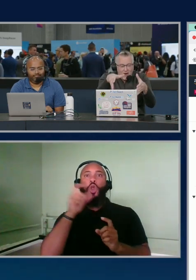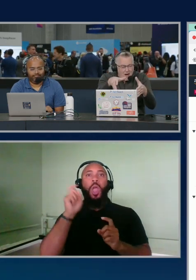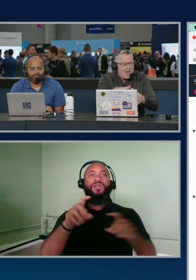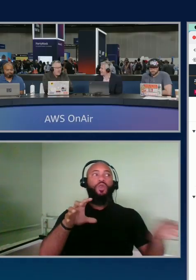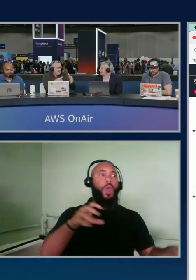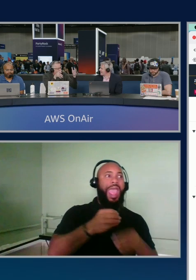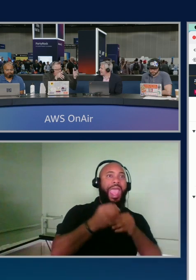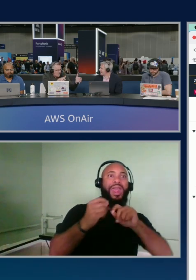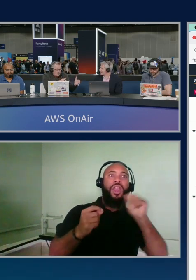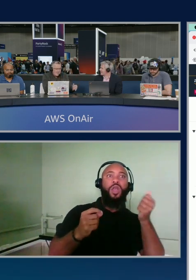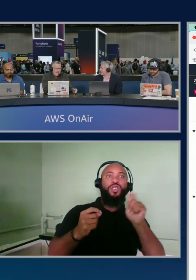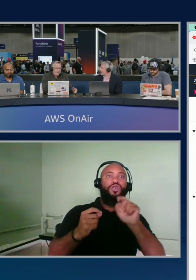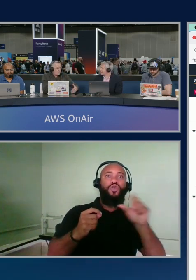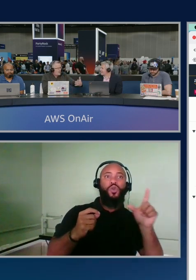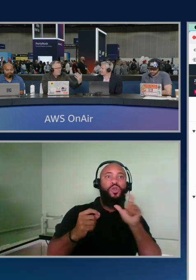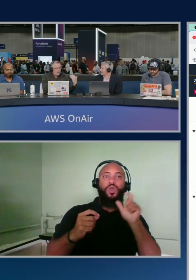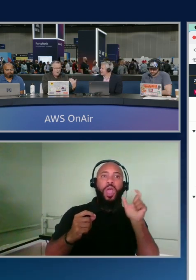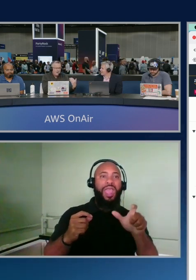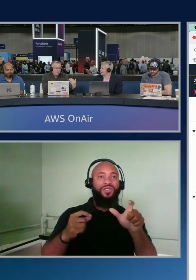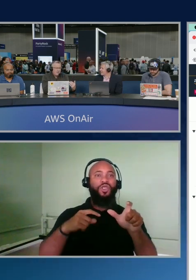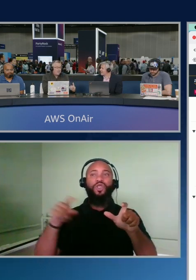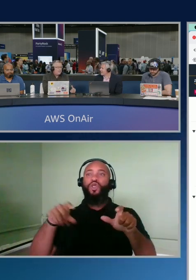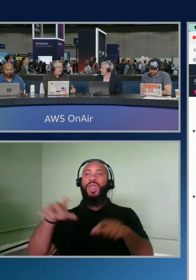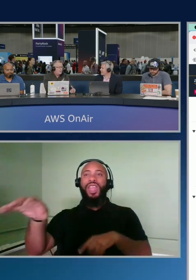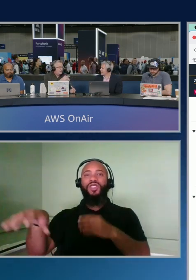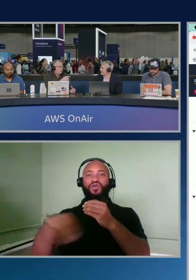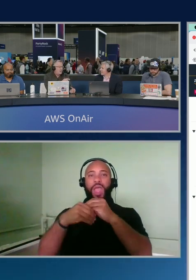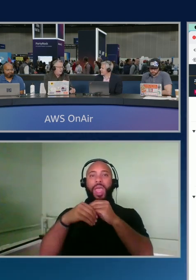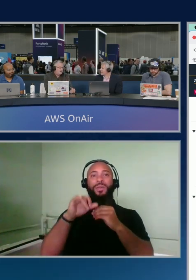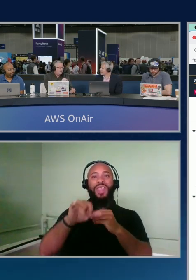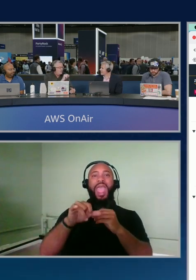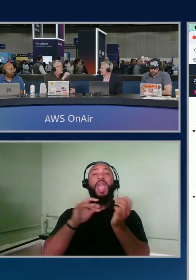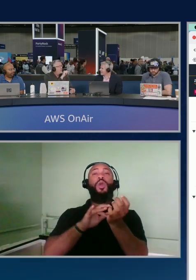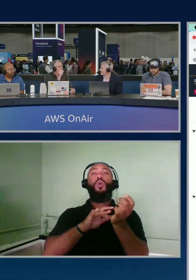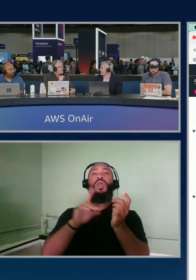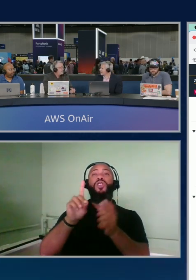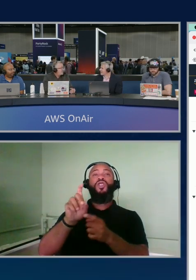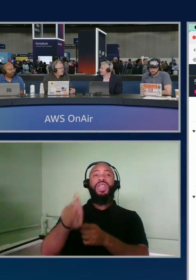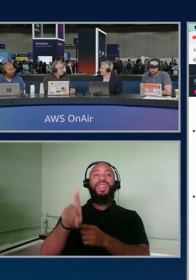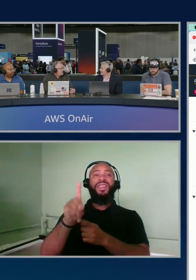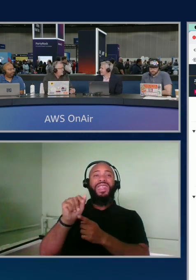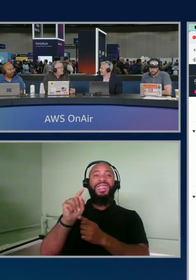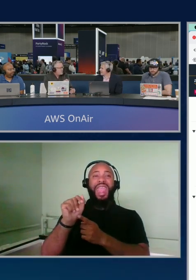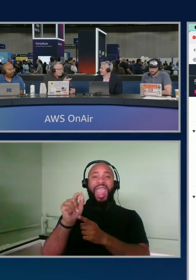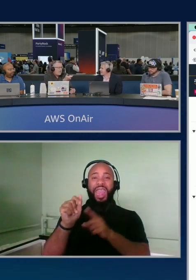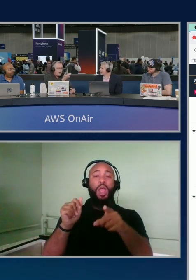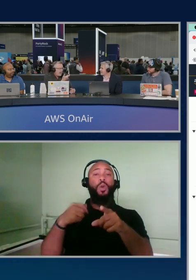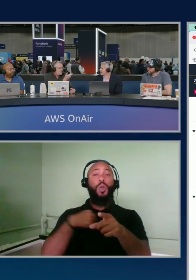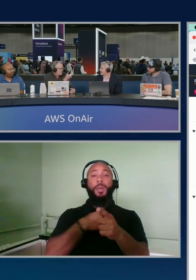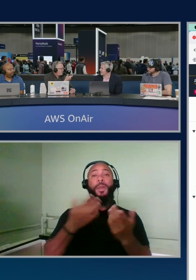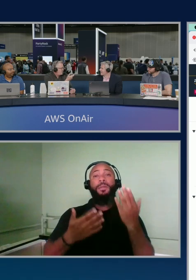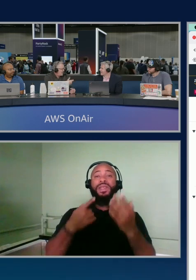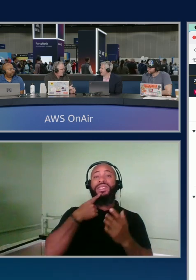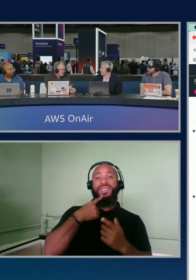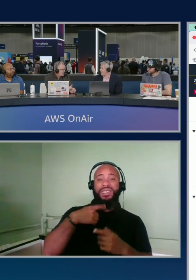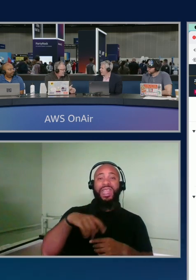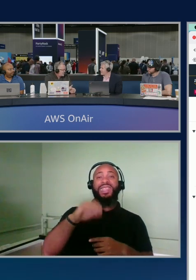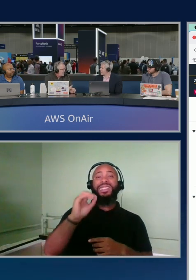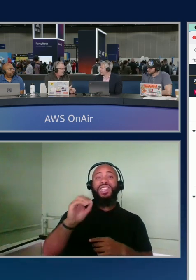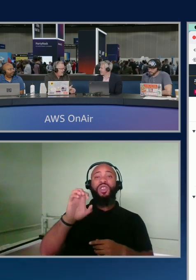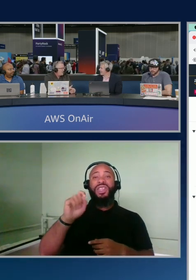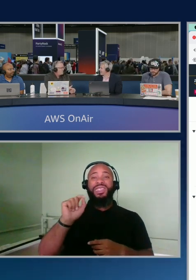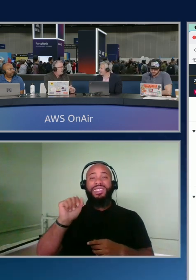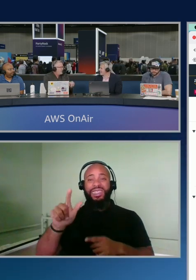can grab that, query the data. We're not bringing all of it in. Now, keep in mind, we may say zero-ETL. Some data has to shuffle back into your